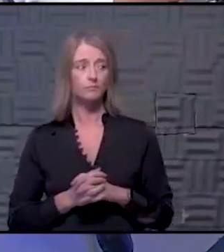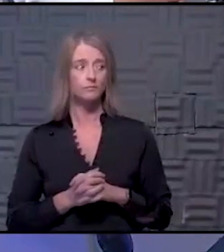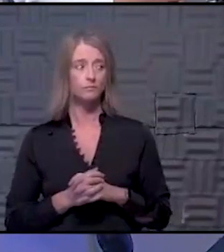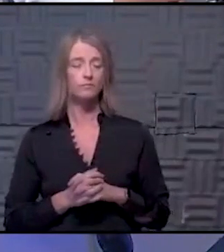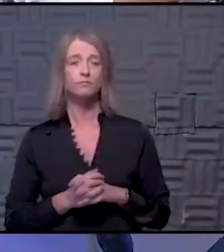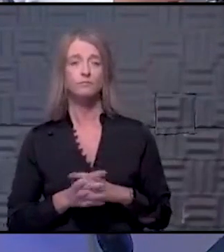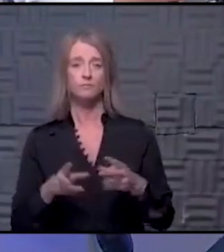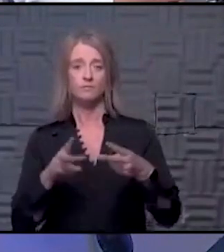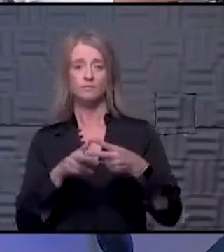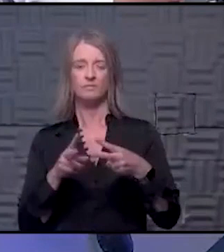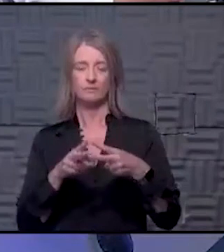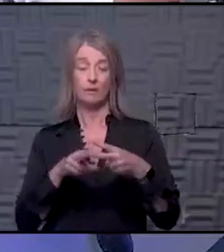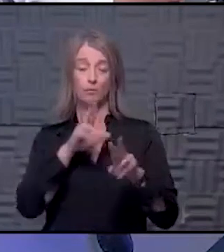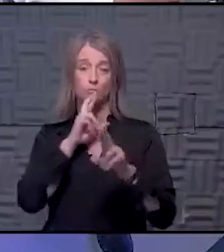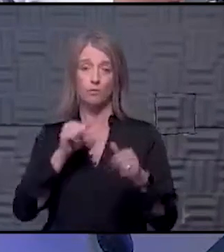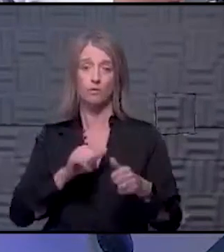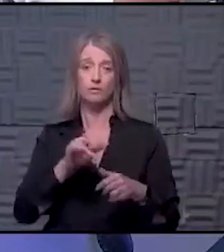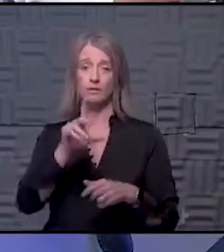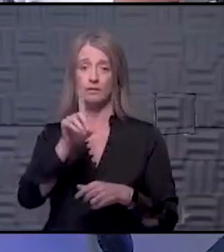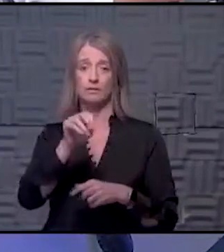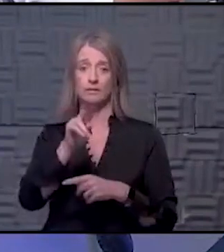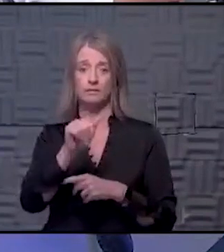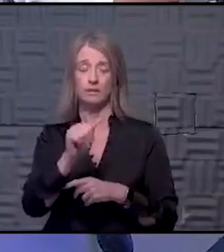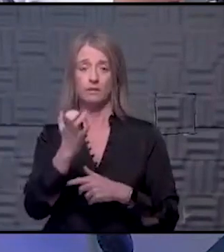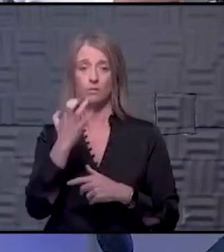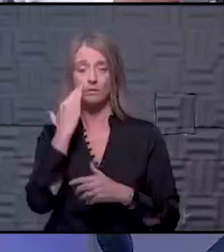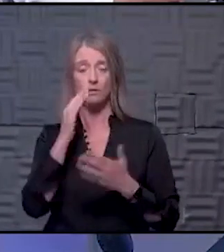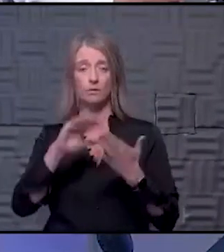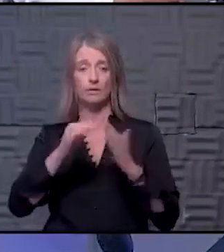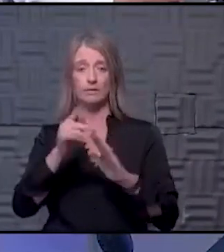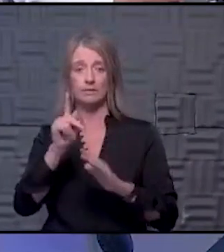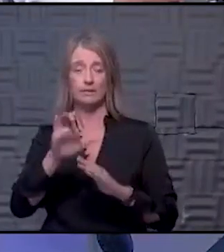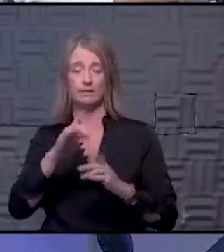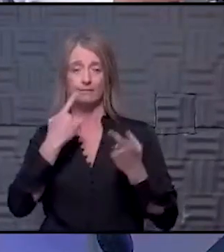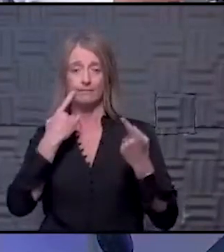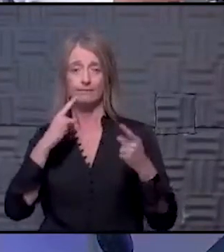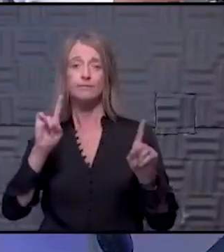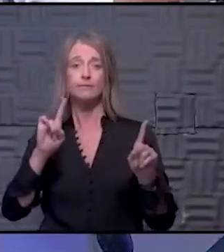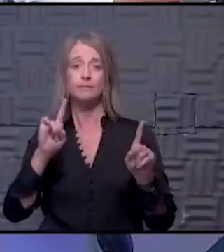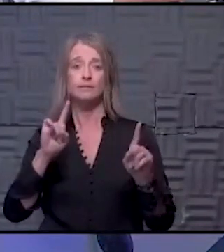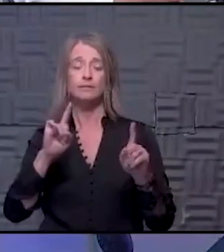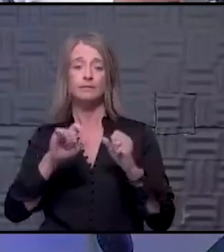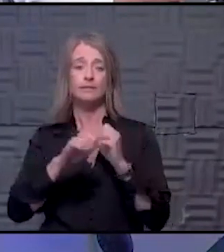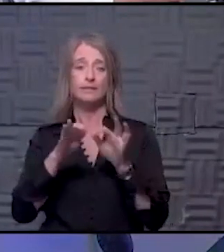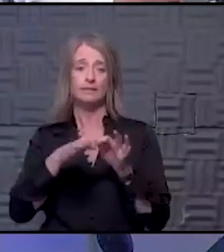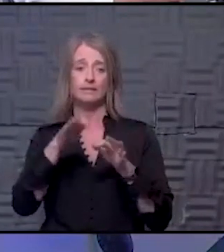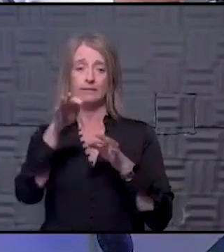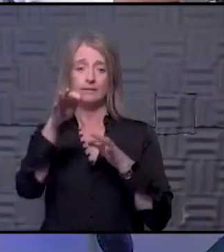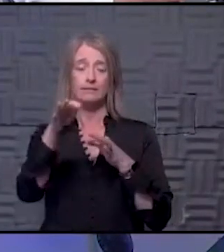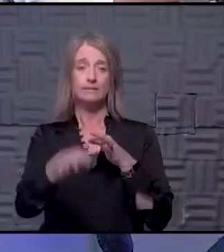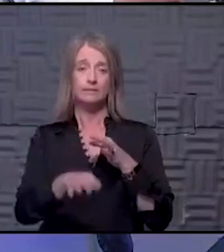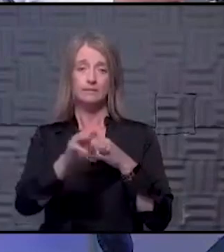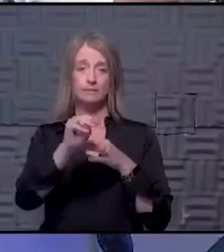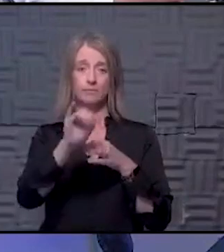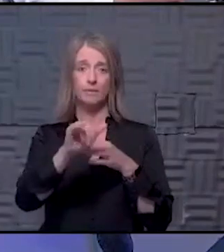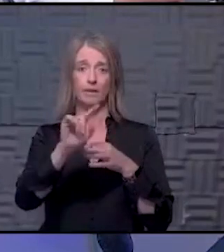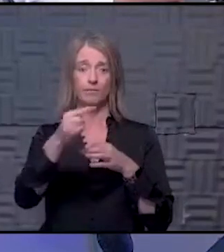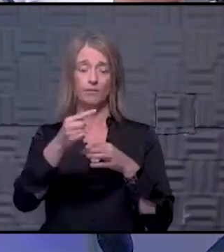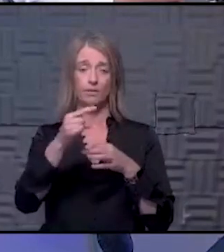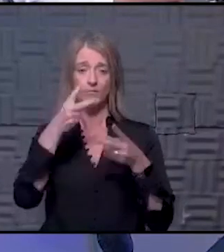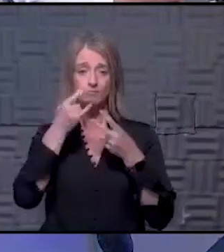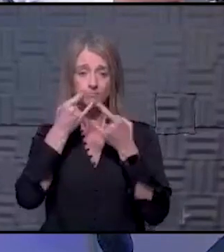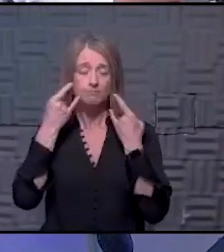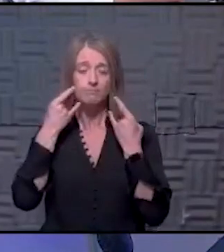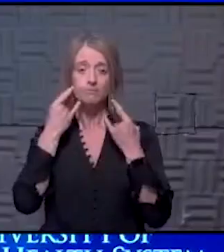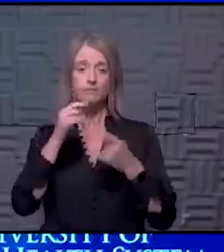I have a couple of reporter questions. Donna Pittman wants to know, the city of Kansas City announced it's extending its mask order through May 1st. St. Joseph